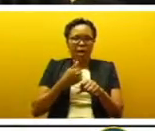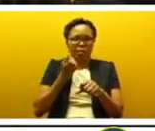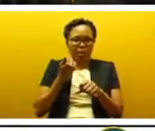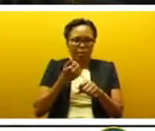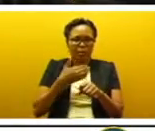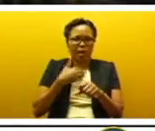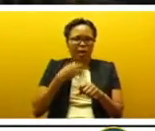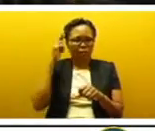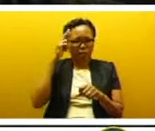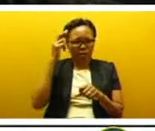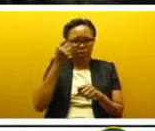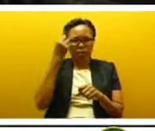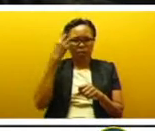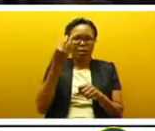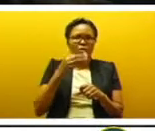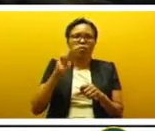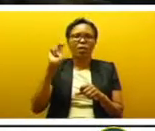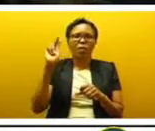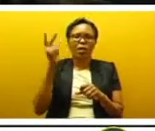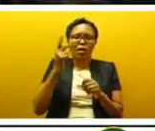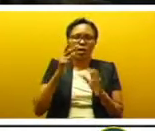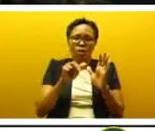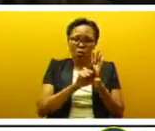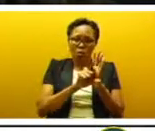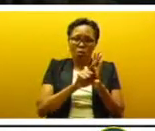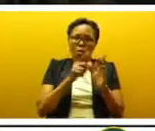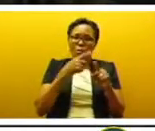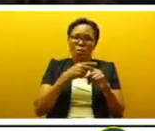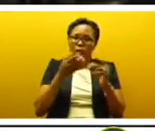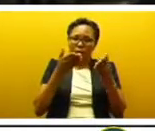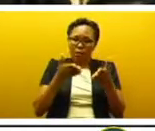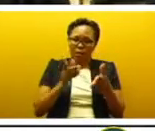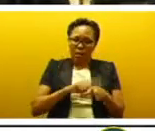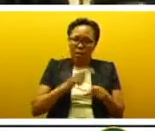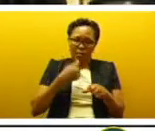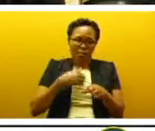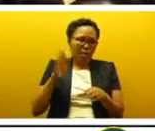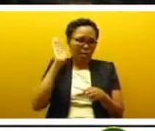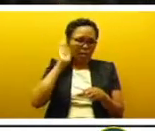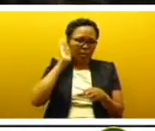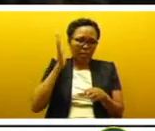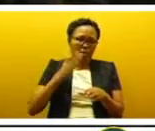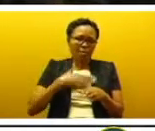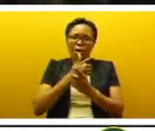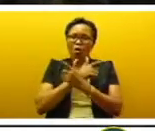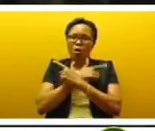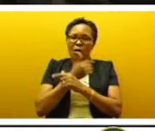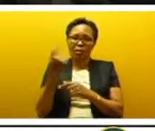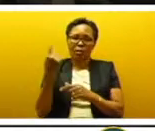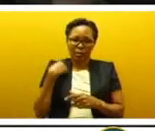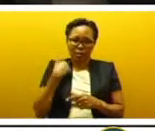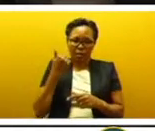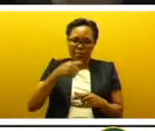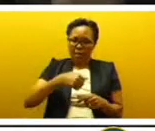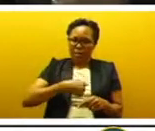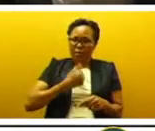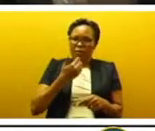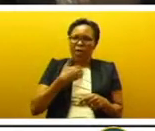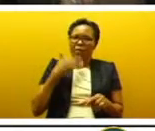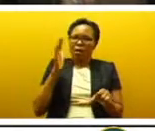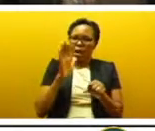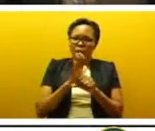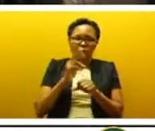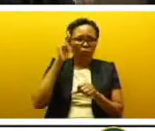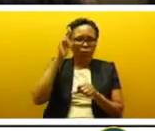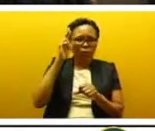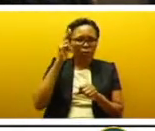electoral laws. However, Madam CJ, listening to my learned colleagues yesterday, I had a lot of reasons to doubt